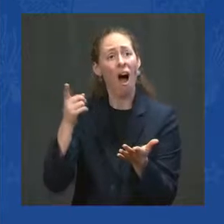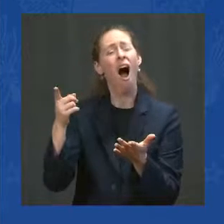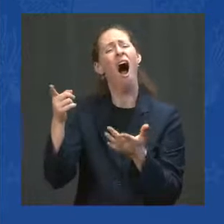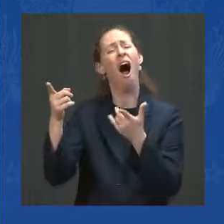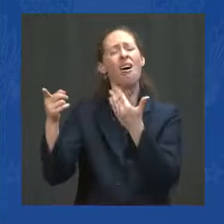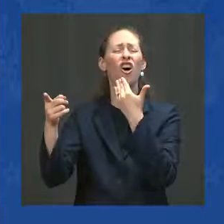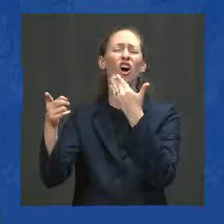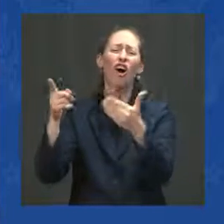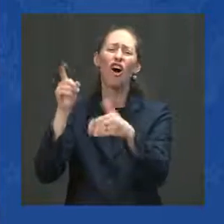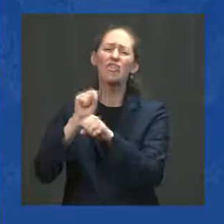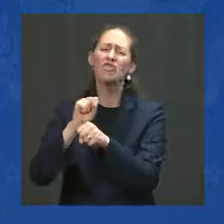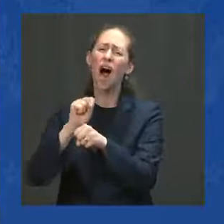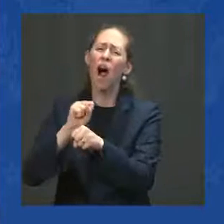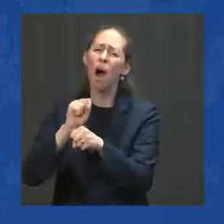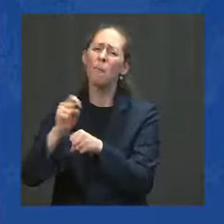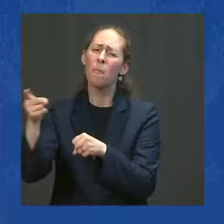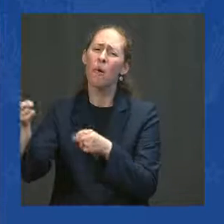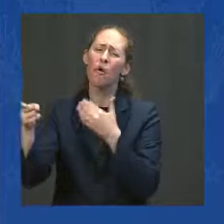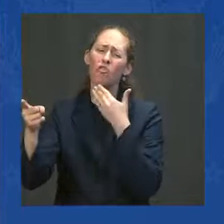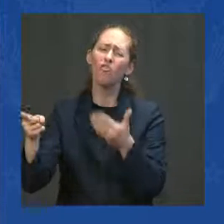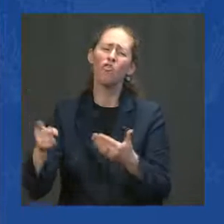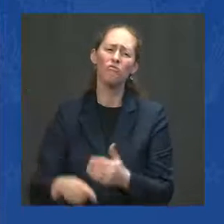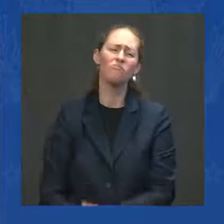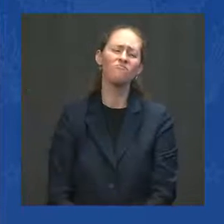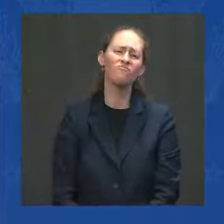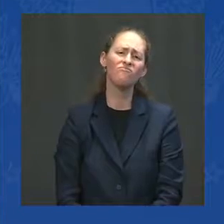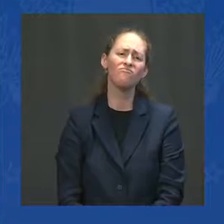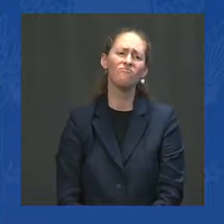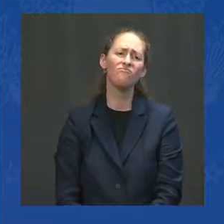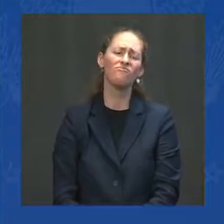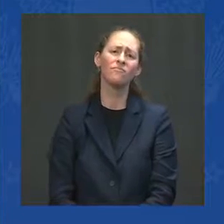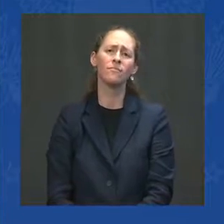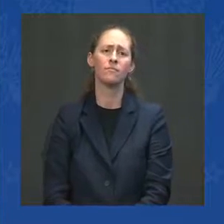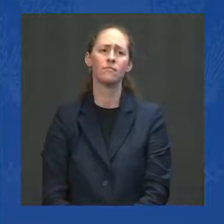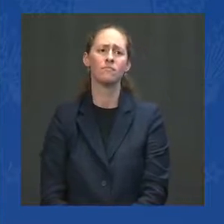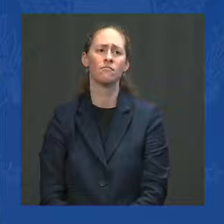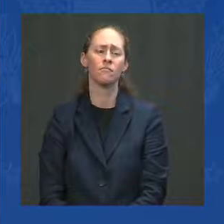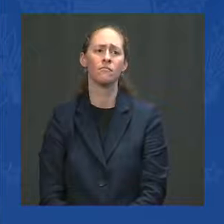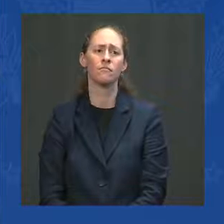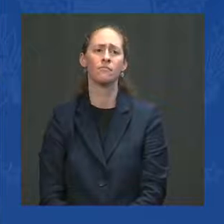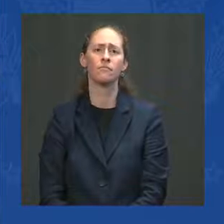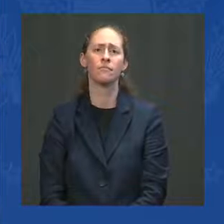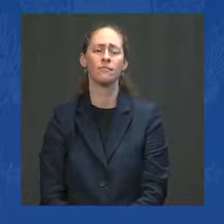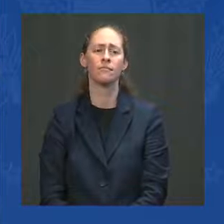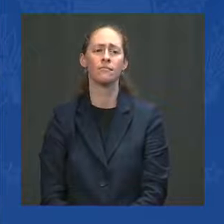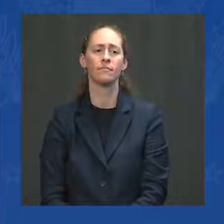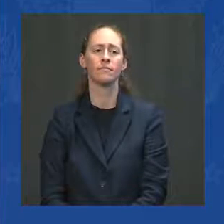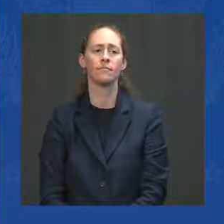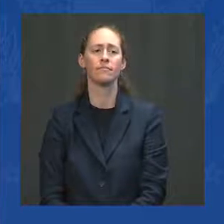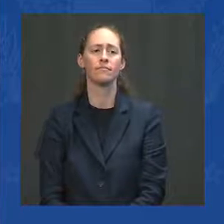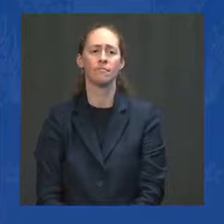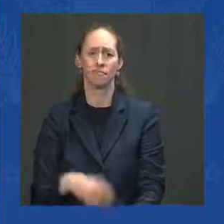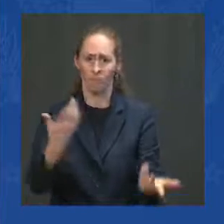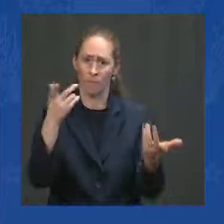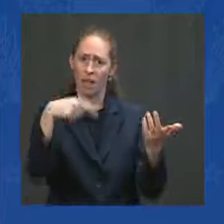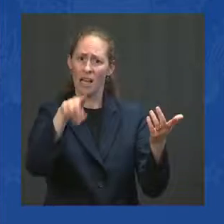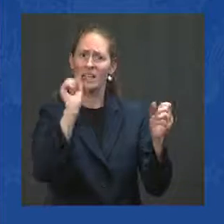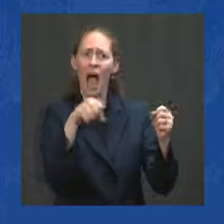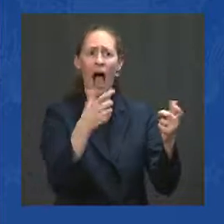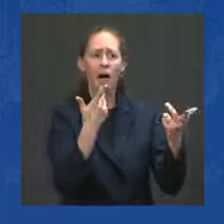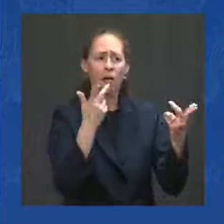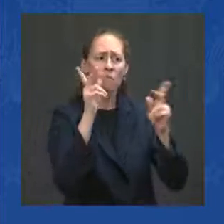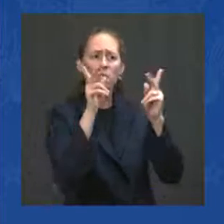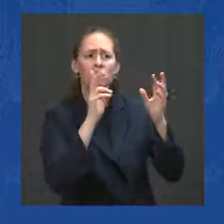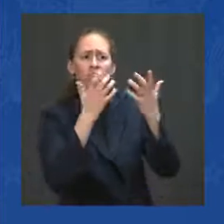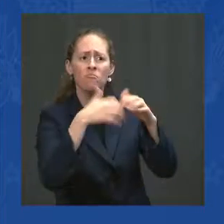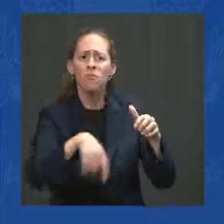job. And I mean, both on everything from access to voting to infrastructure, the whole range of